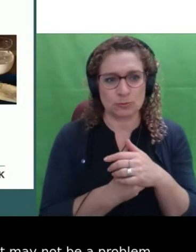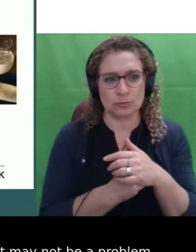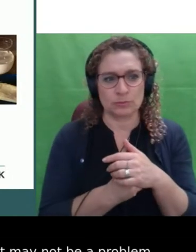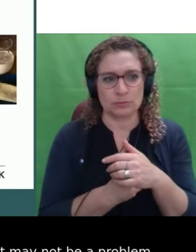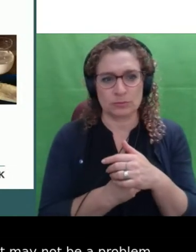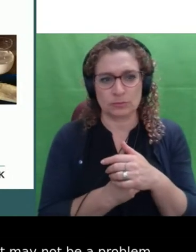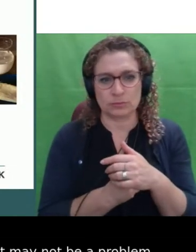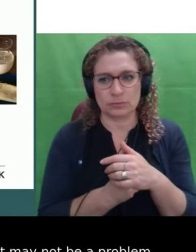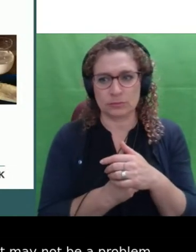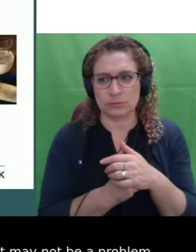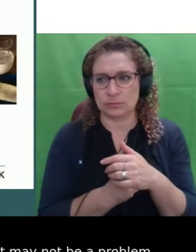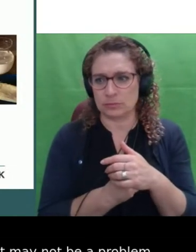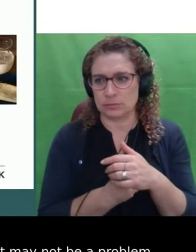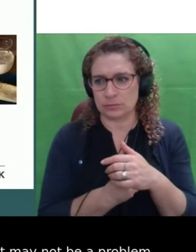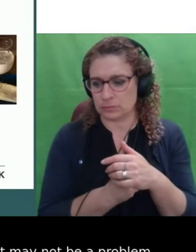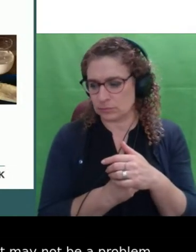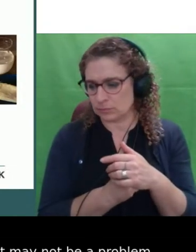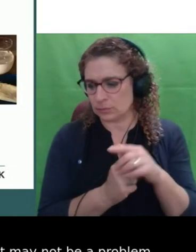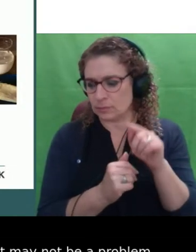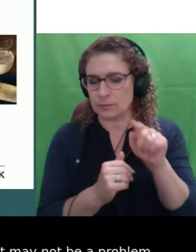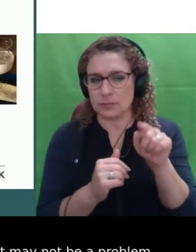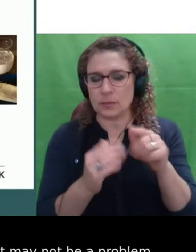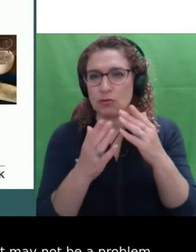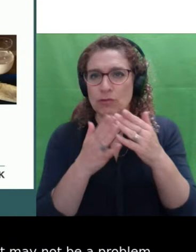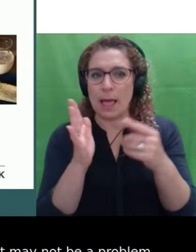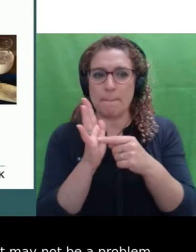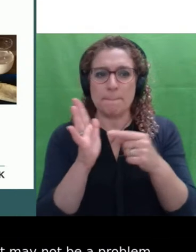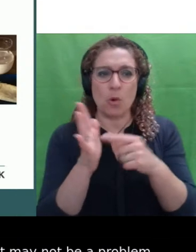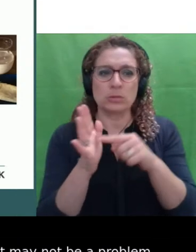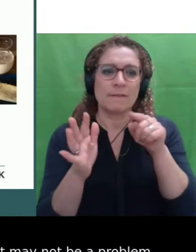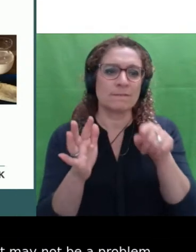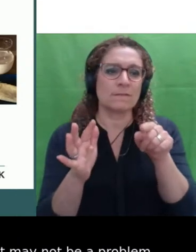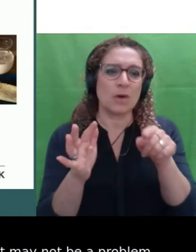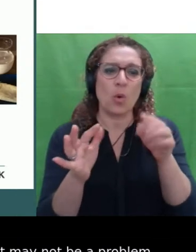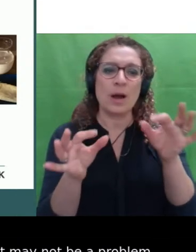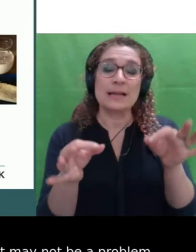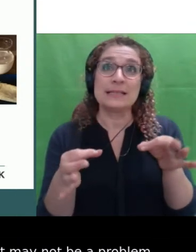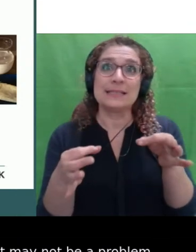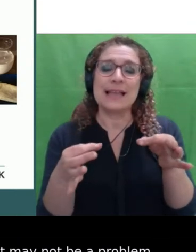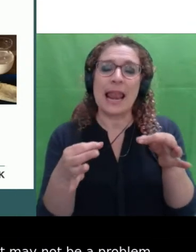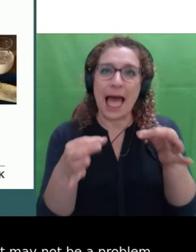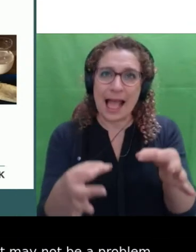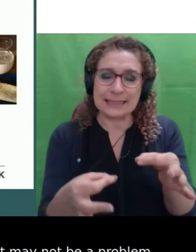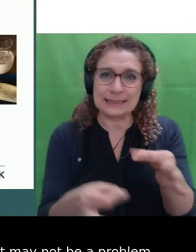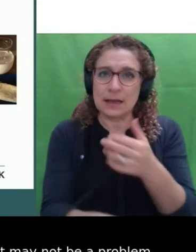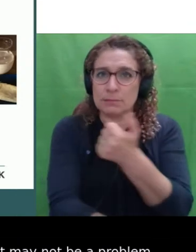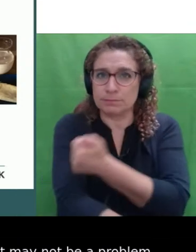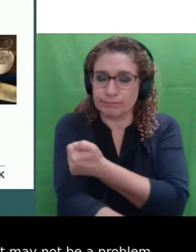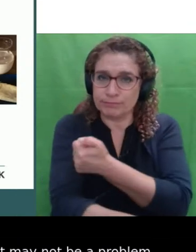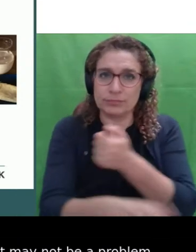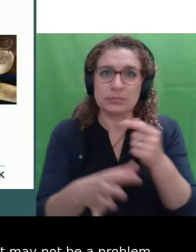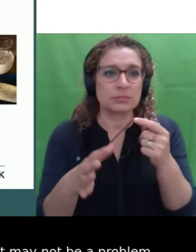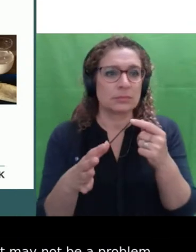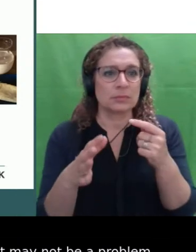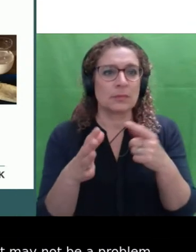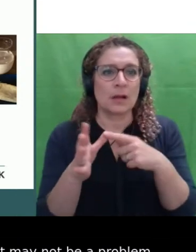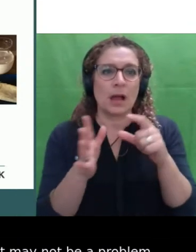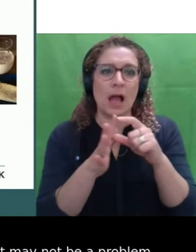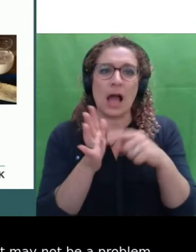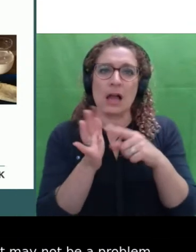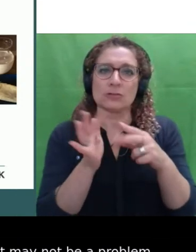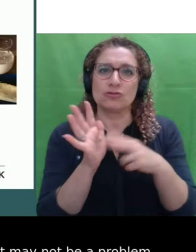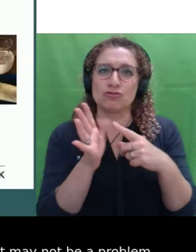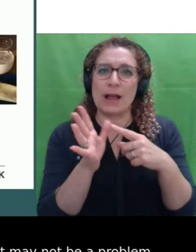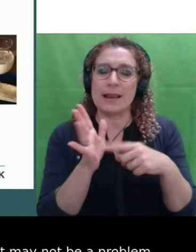really important is this delayed adrenaline station so really important we advise our patient because if you're in any doubt give your adrenaline because this